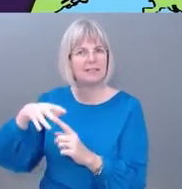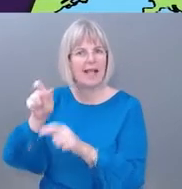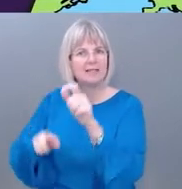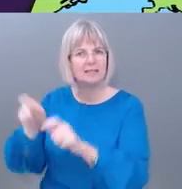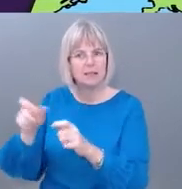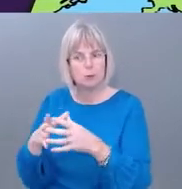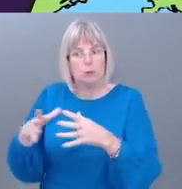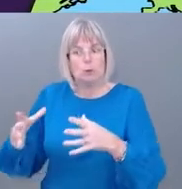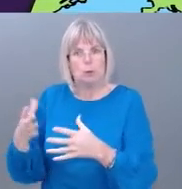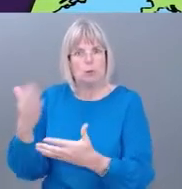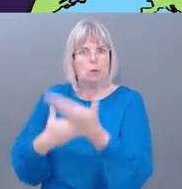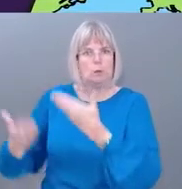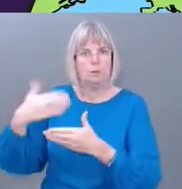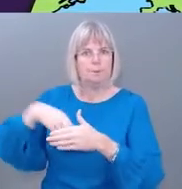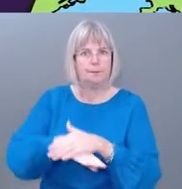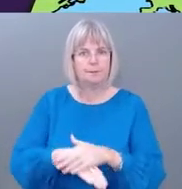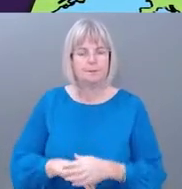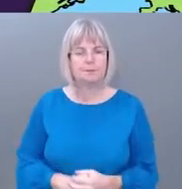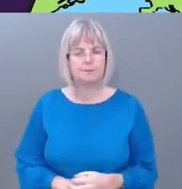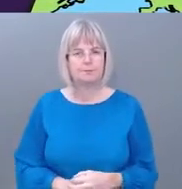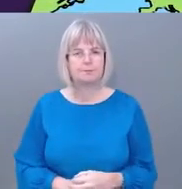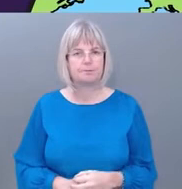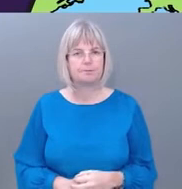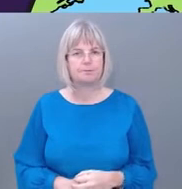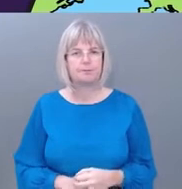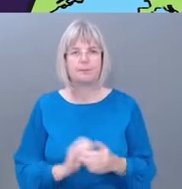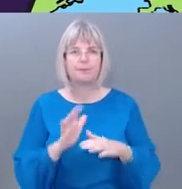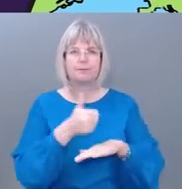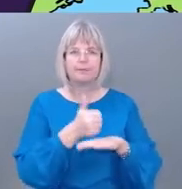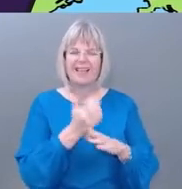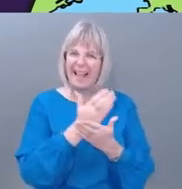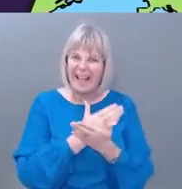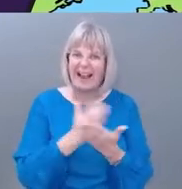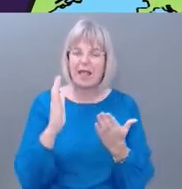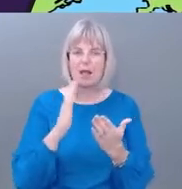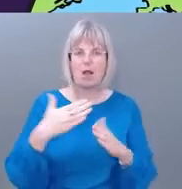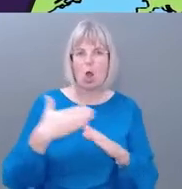Establish clear career paths and development opportunities for all psychological professions.